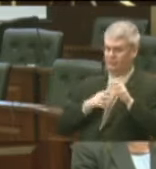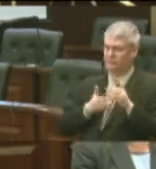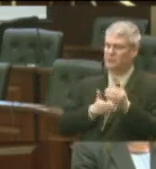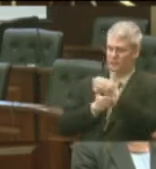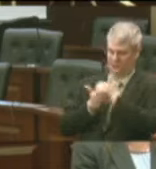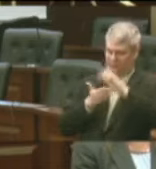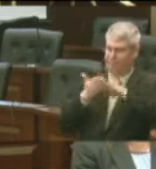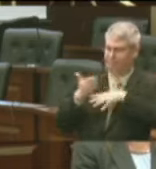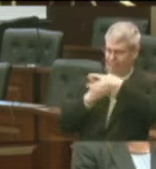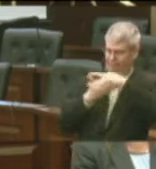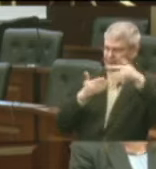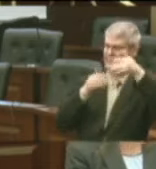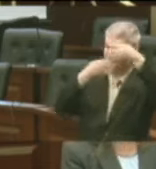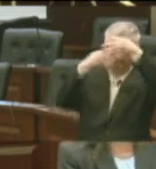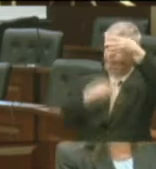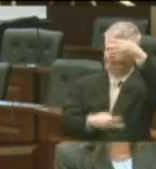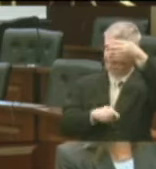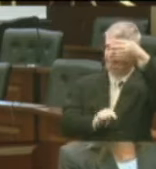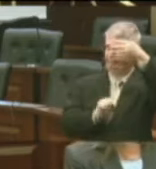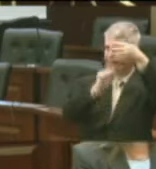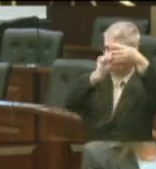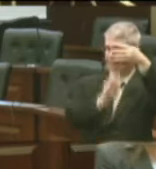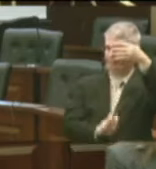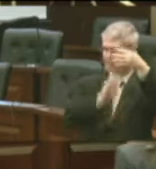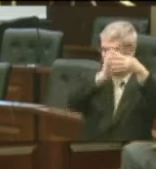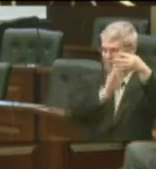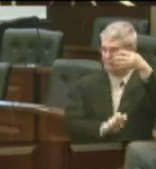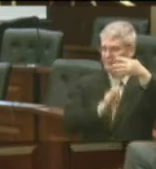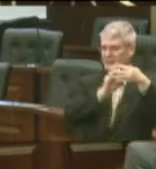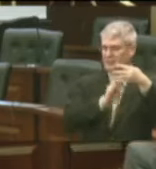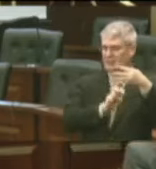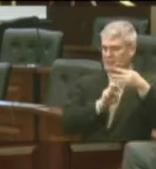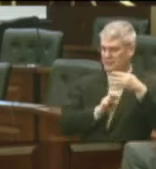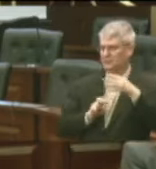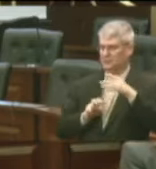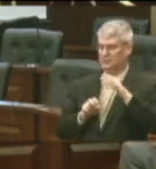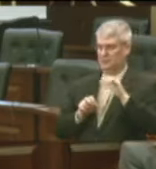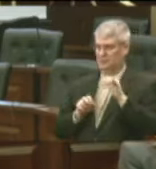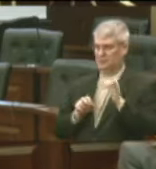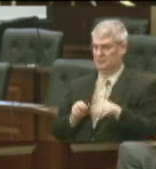Was 90, what was it, 90, anyway, in the 90s